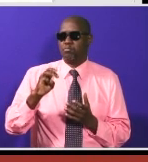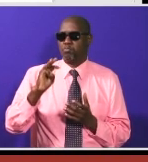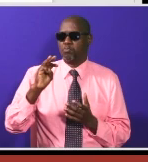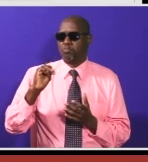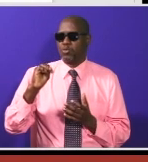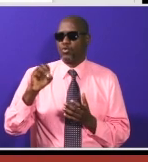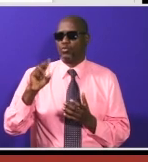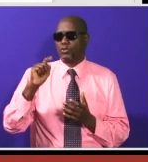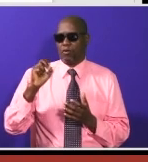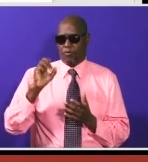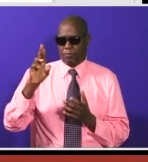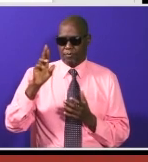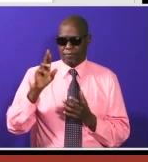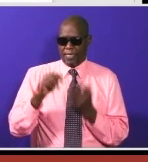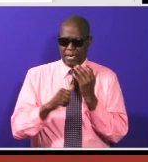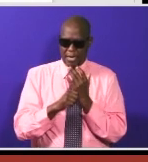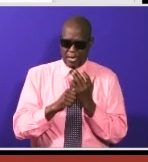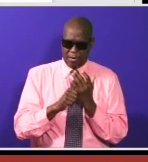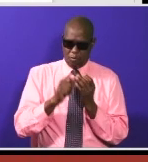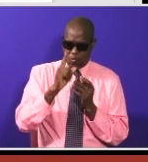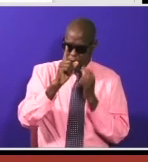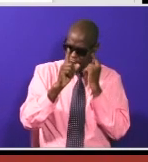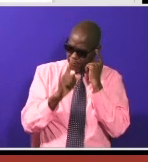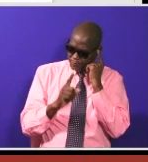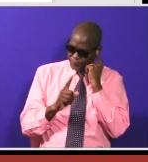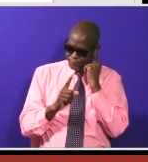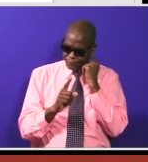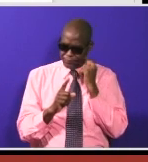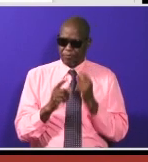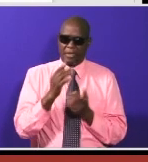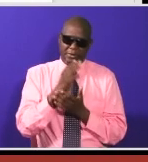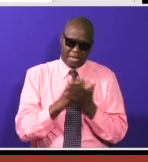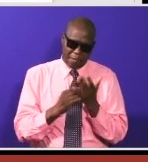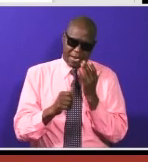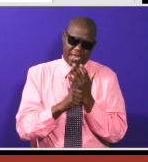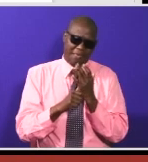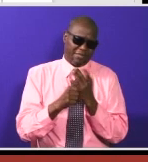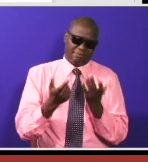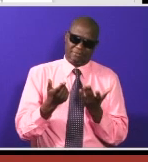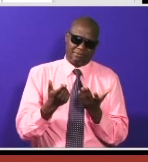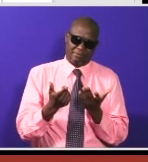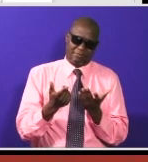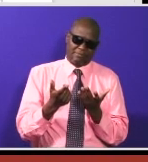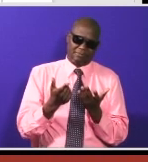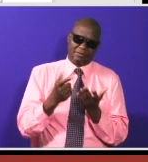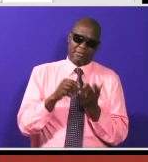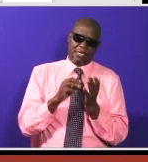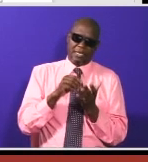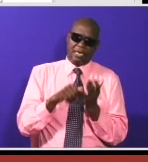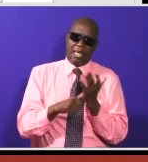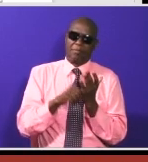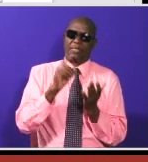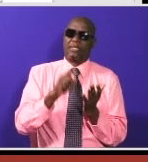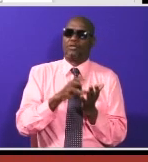name. There are some that, of course, are a bit outdated, which we need to relook at. Some of them need to be collapsed. Some of them we